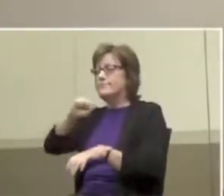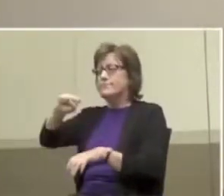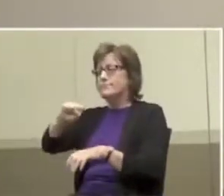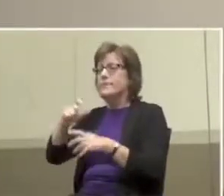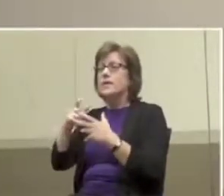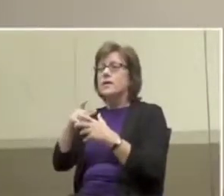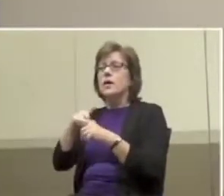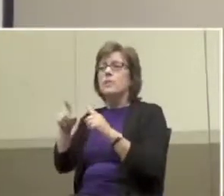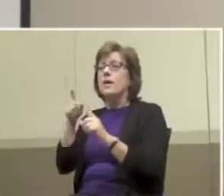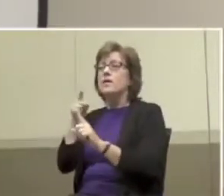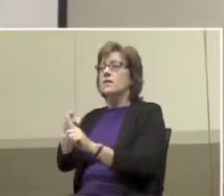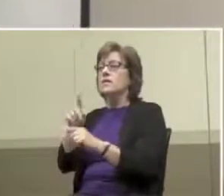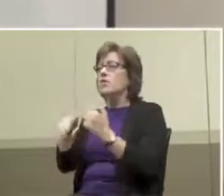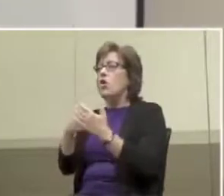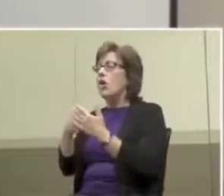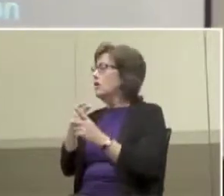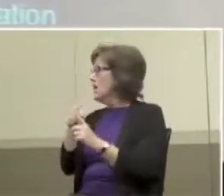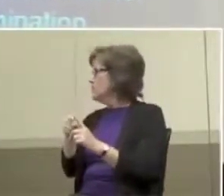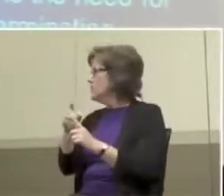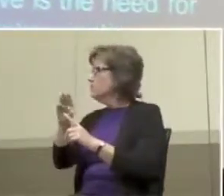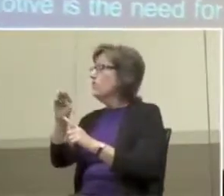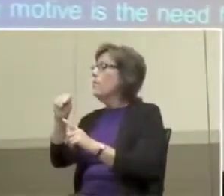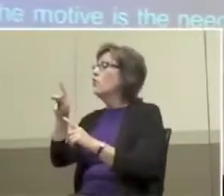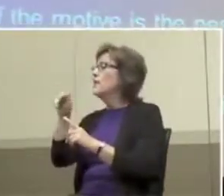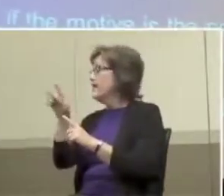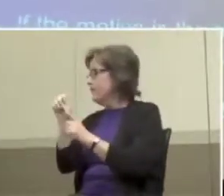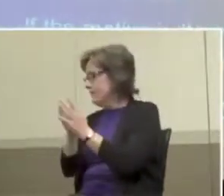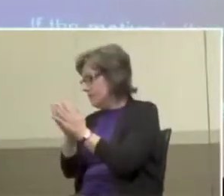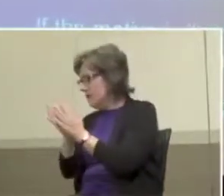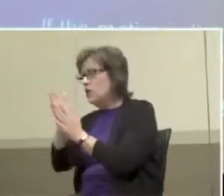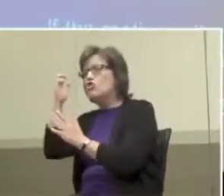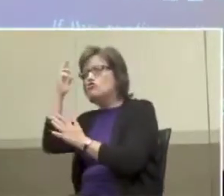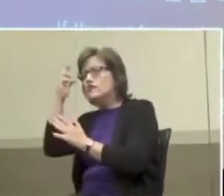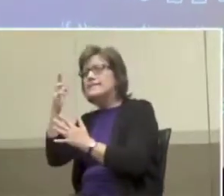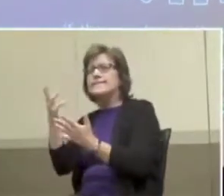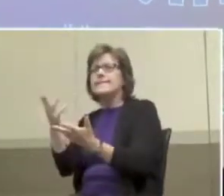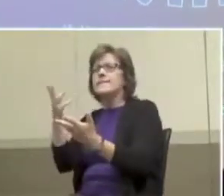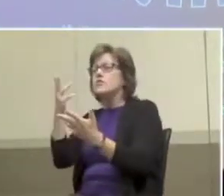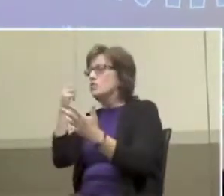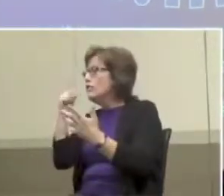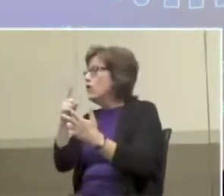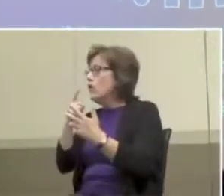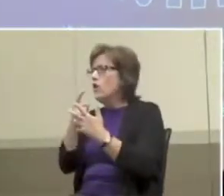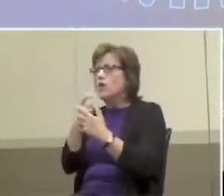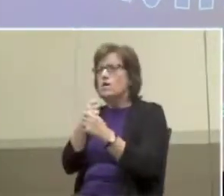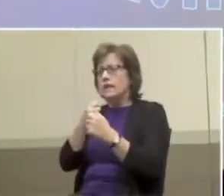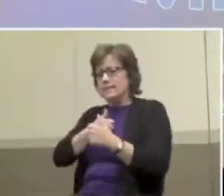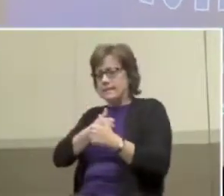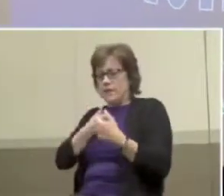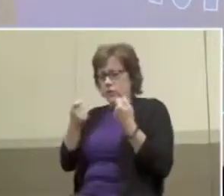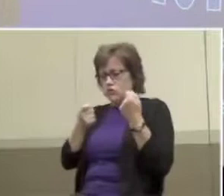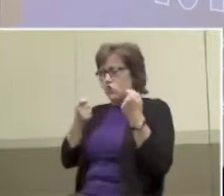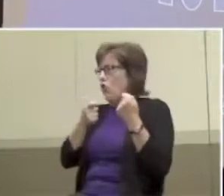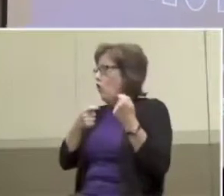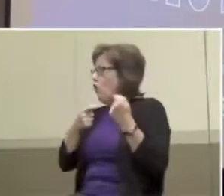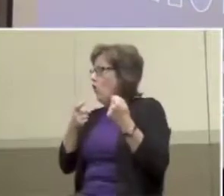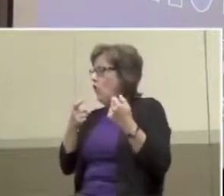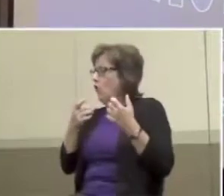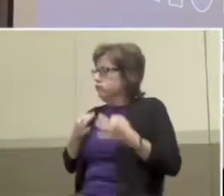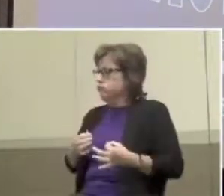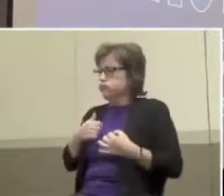motive. So if the motive is for autonomy and self-control and being able to call the shots